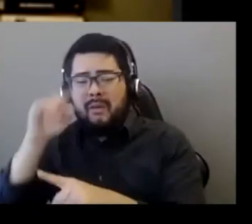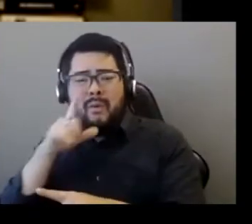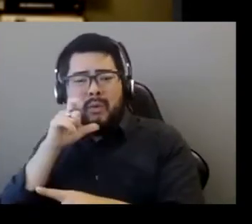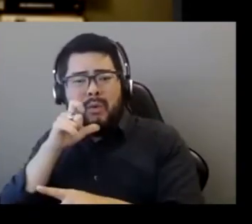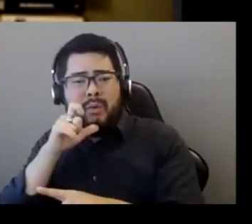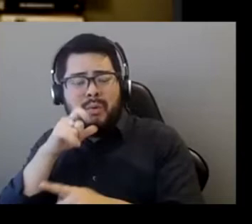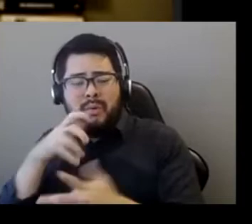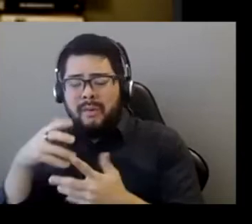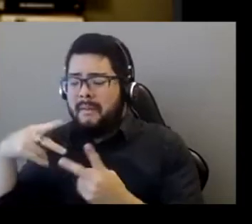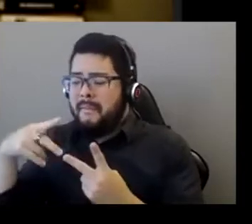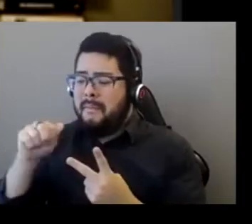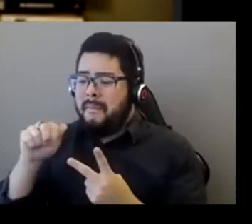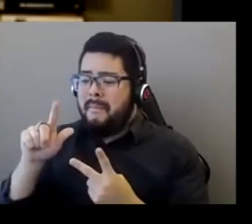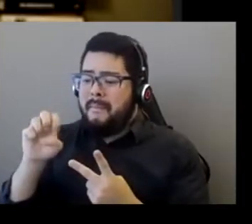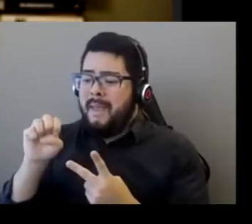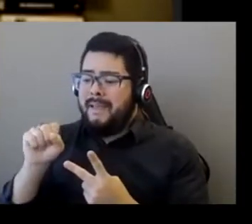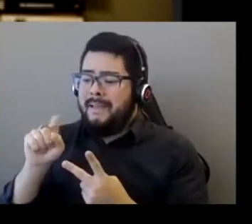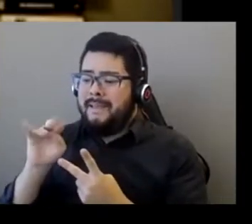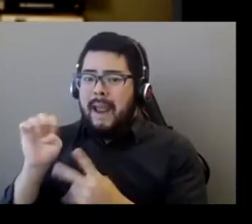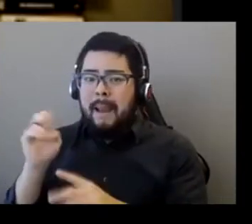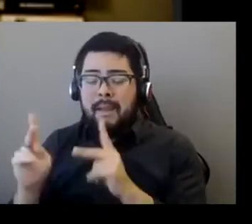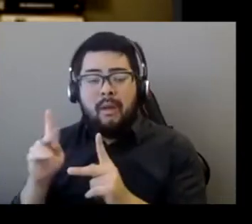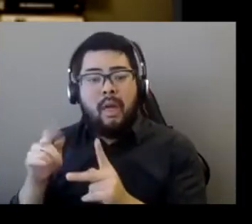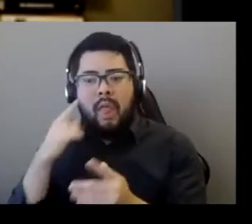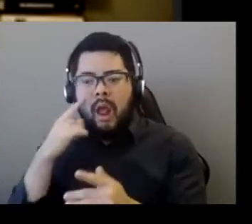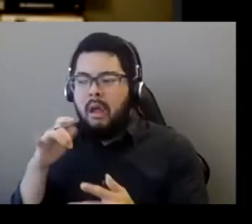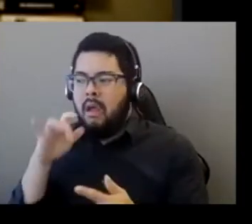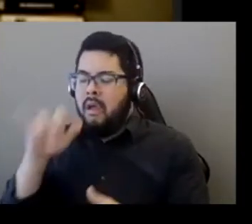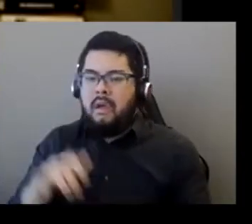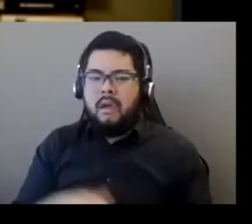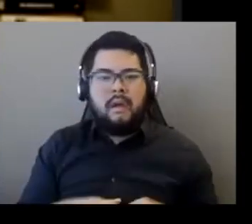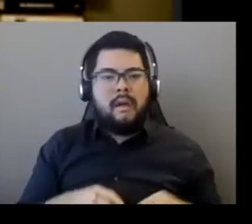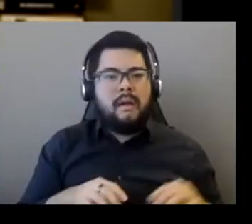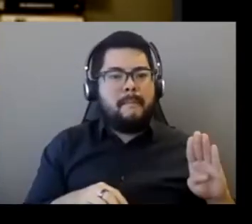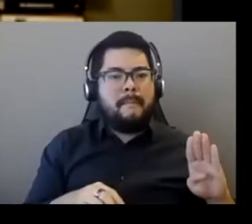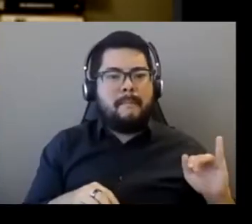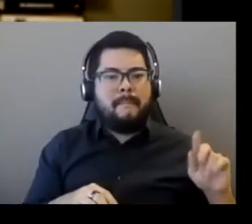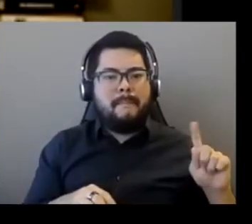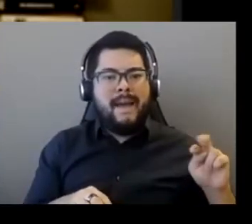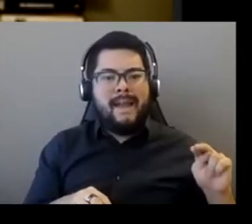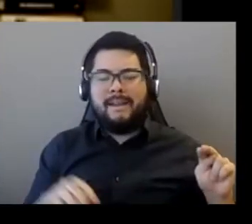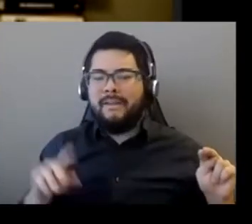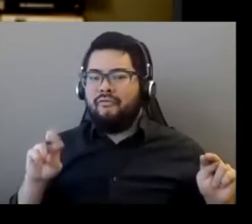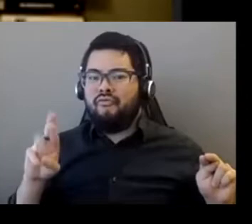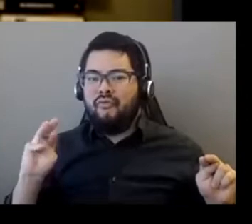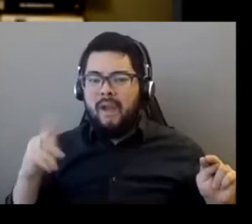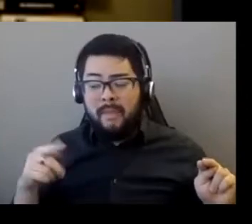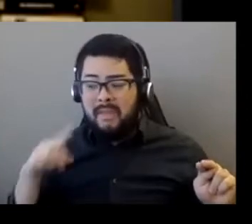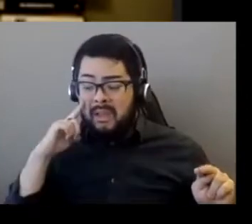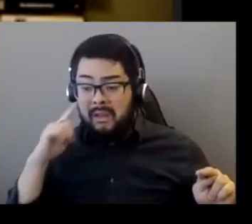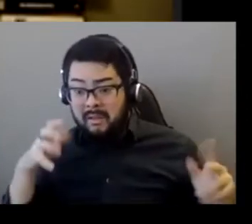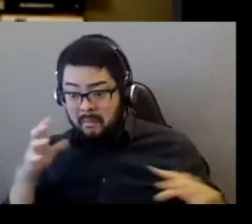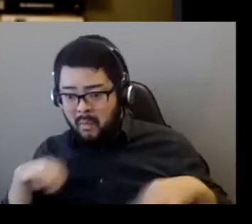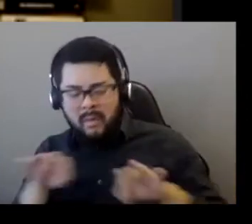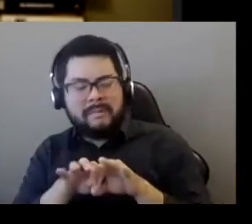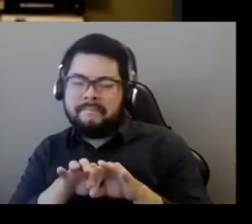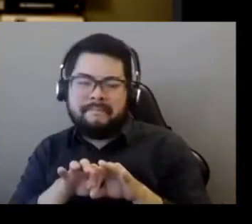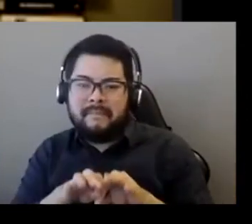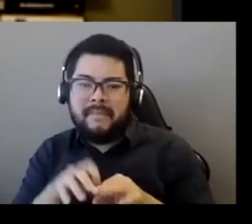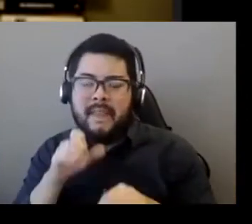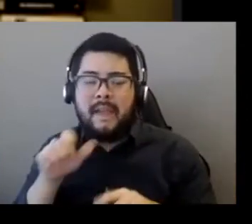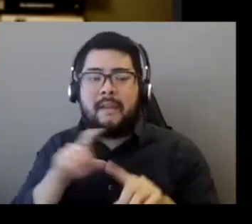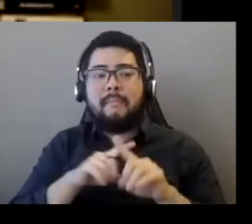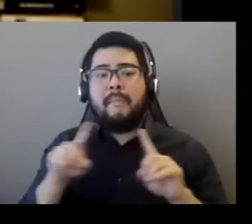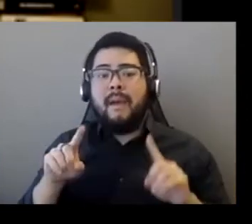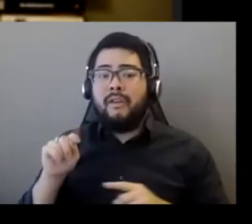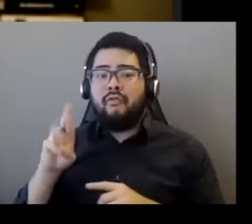the Palestinians? I don't think so. I think, yes, Trump puts his foot much harder on the neck of Palestine, but Biden